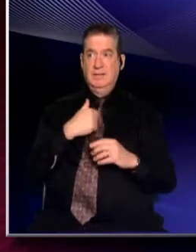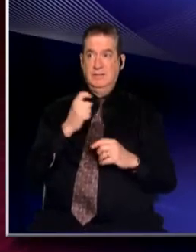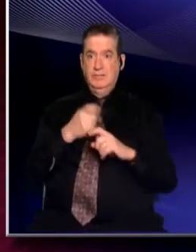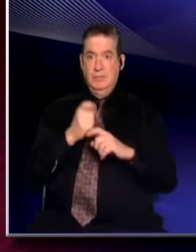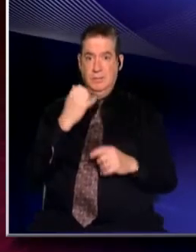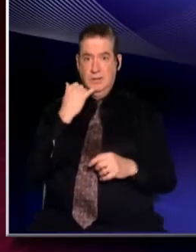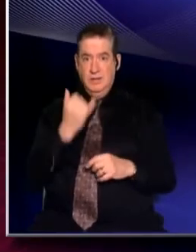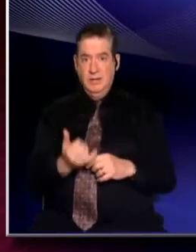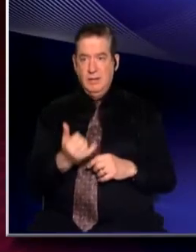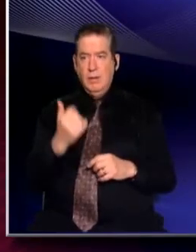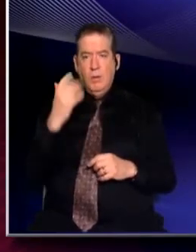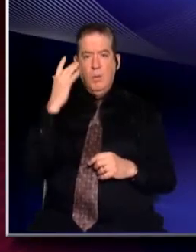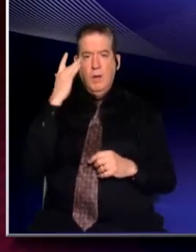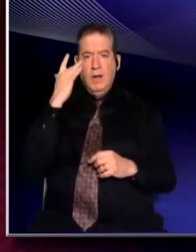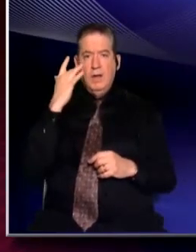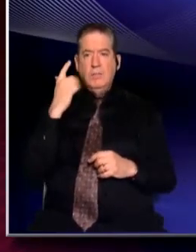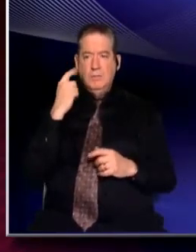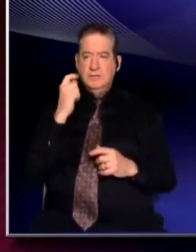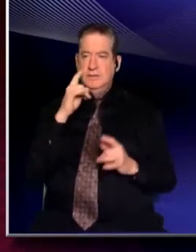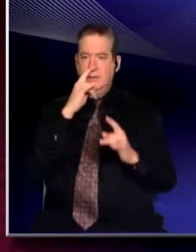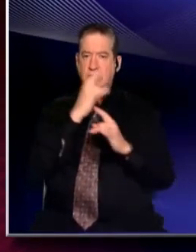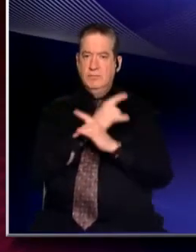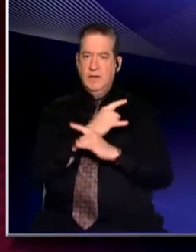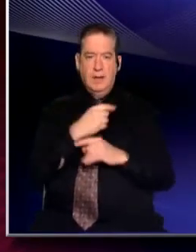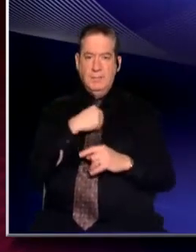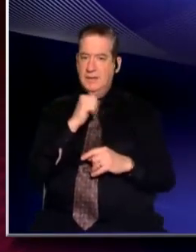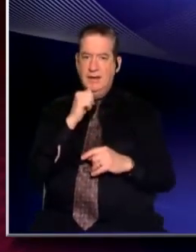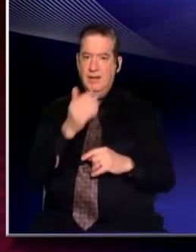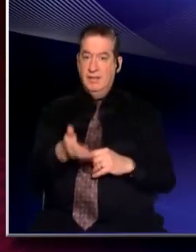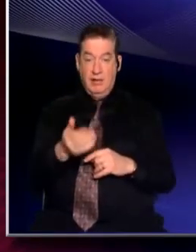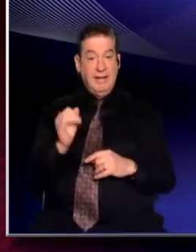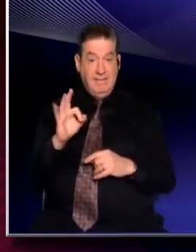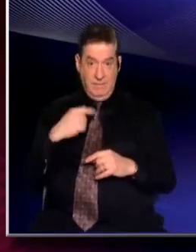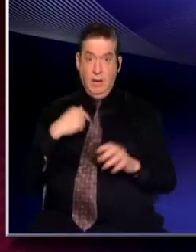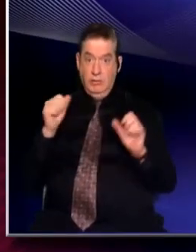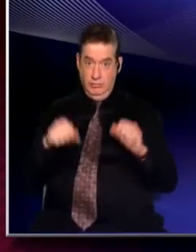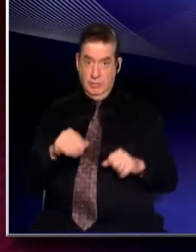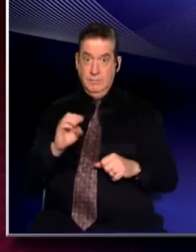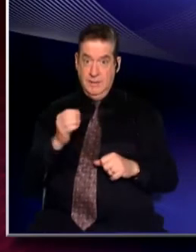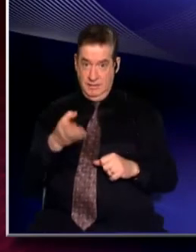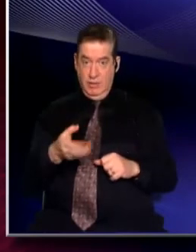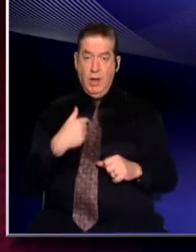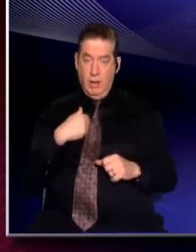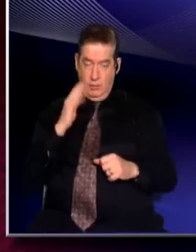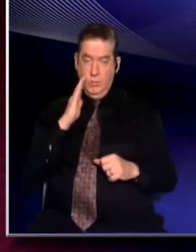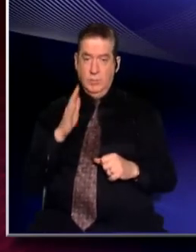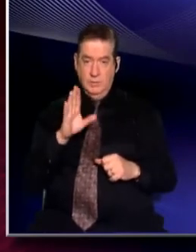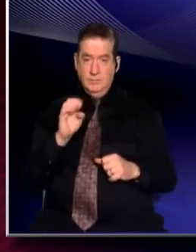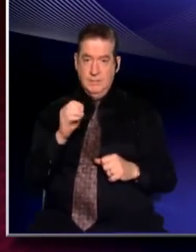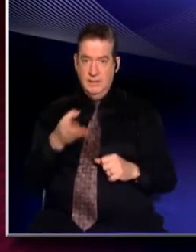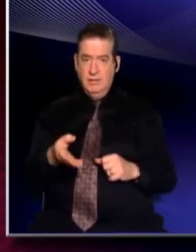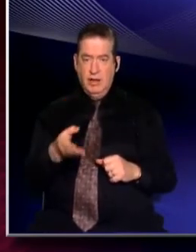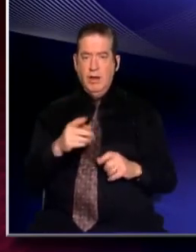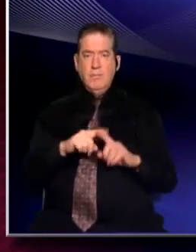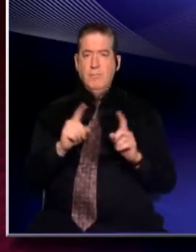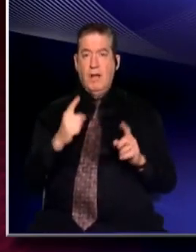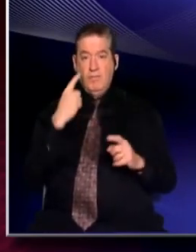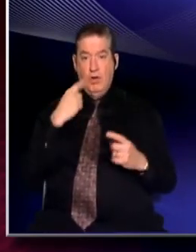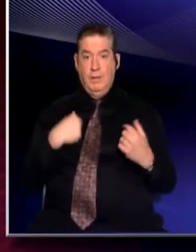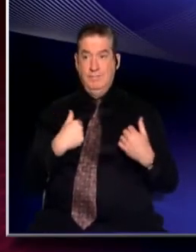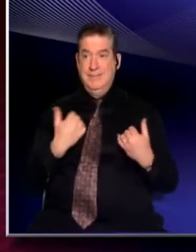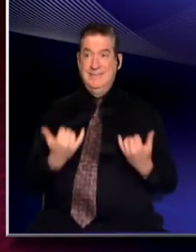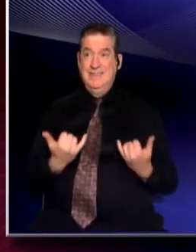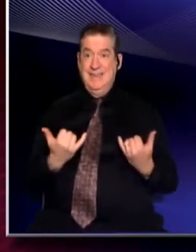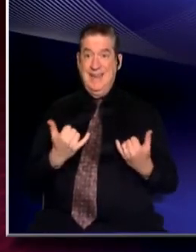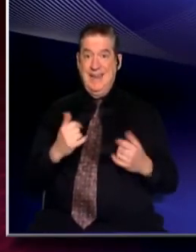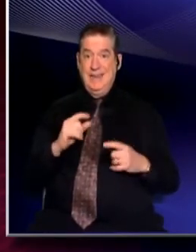Because it's ironic that I'm not there. I mean, if I could be there, I would be there. But for me today to get